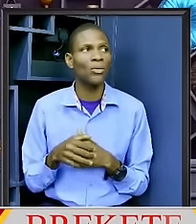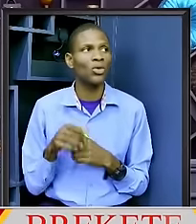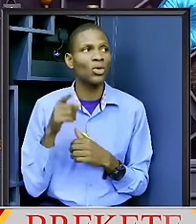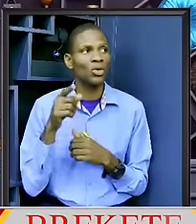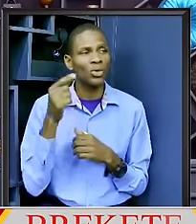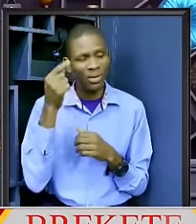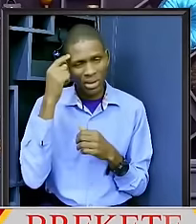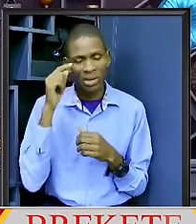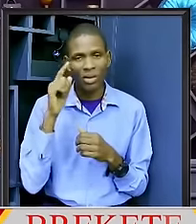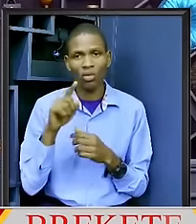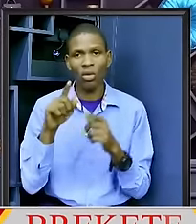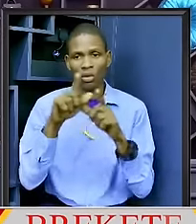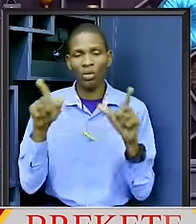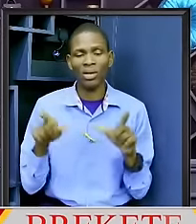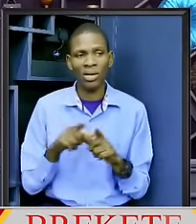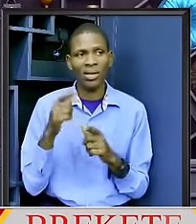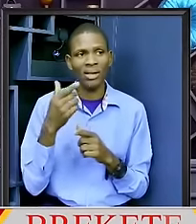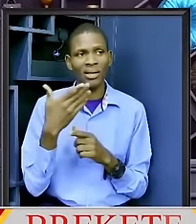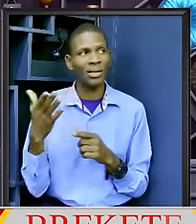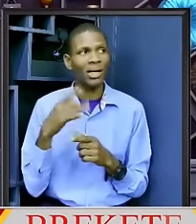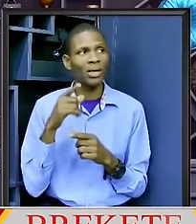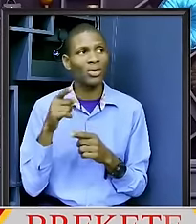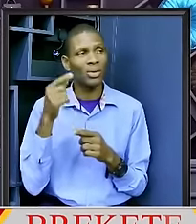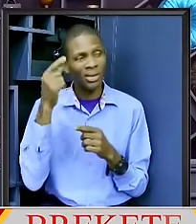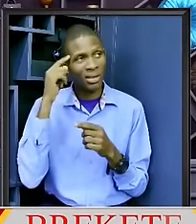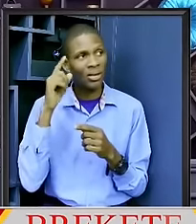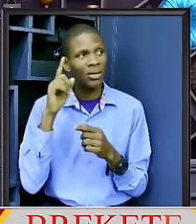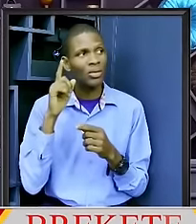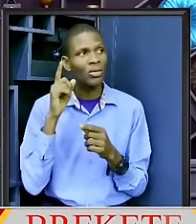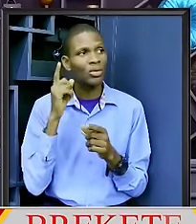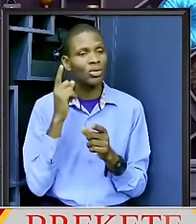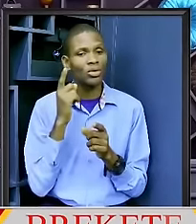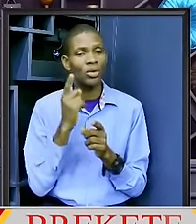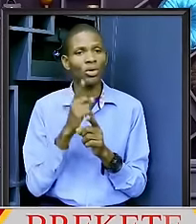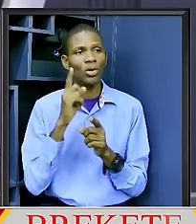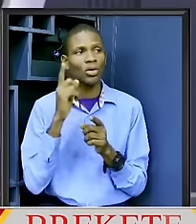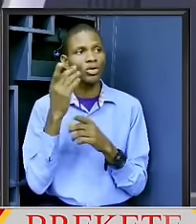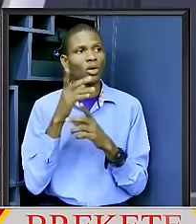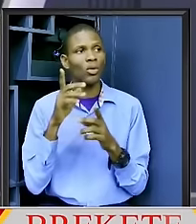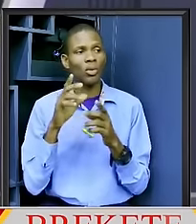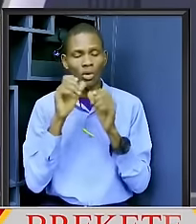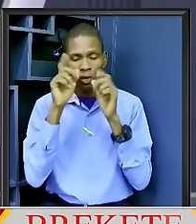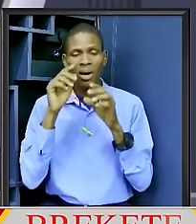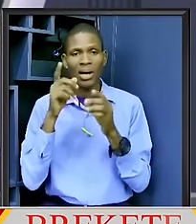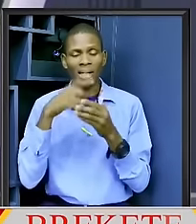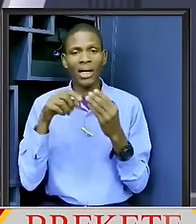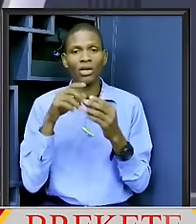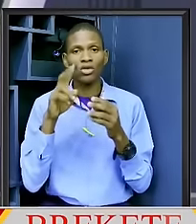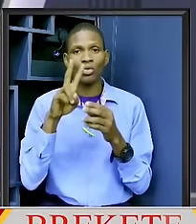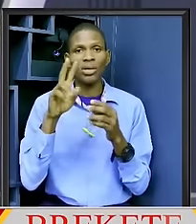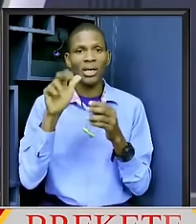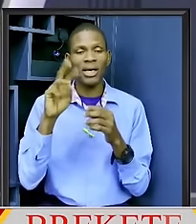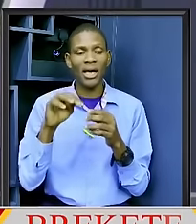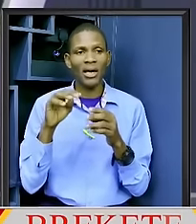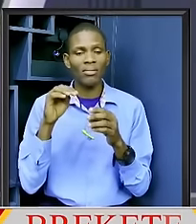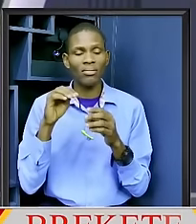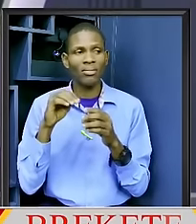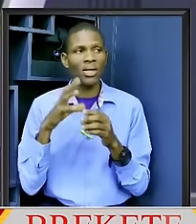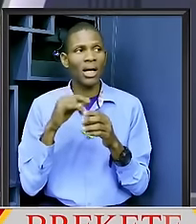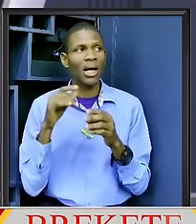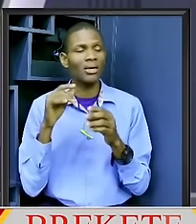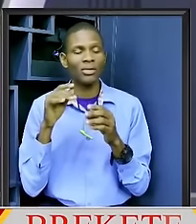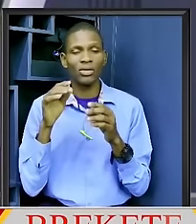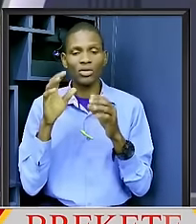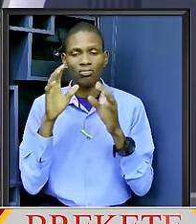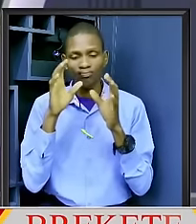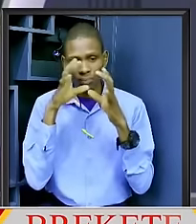been tisena one works. Local thing. You can see say person wake up around 2 a.m. for U.S. to follow the to program follow, and yes. Much your